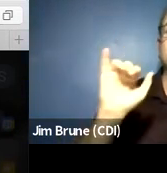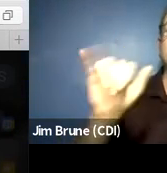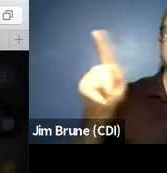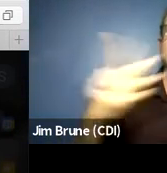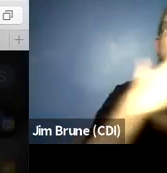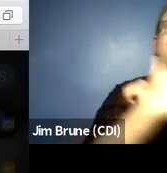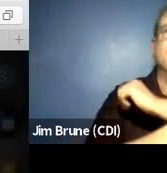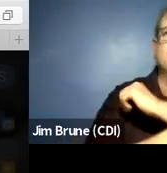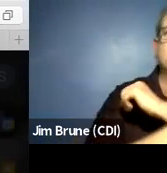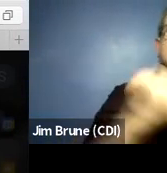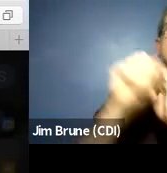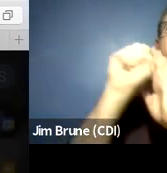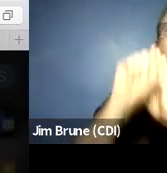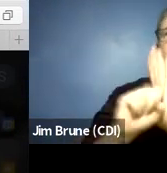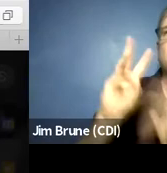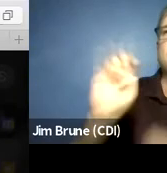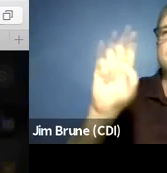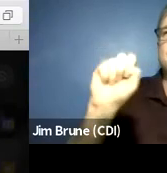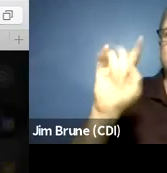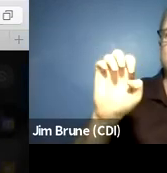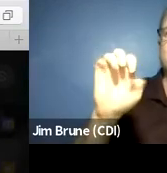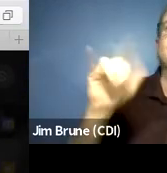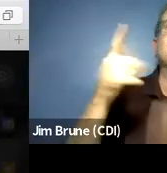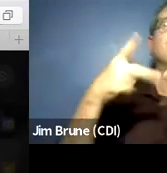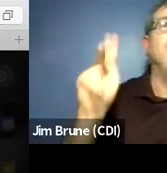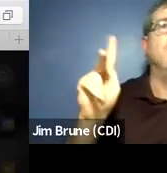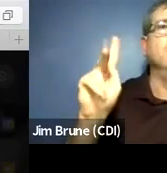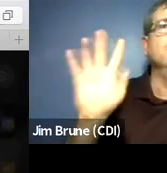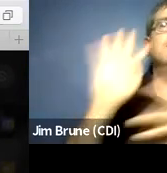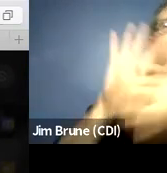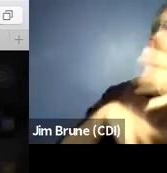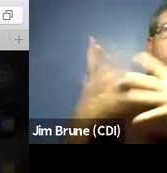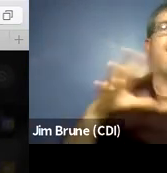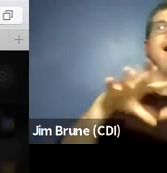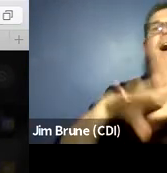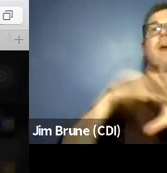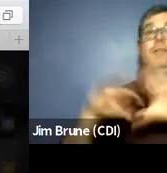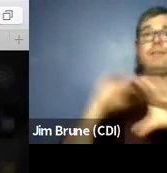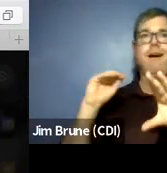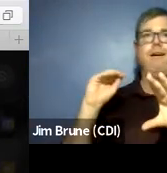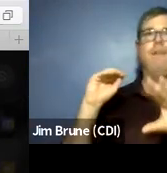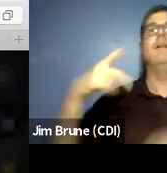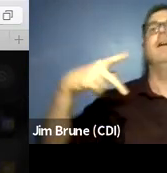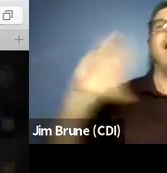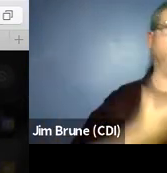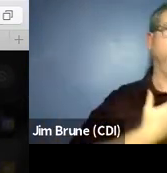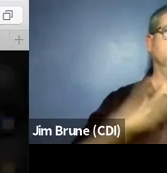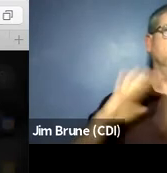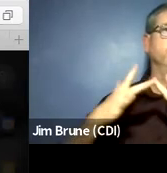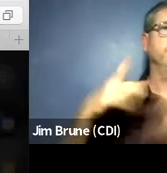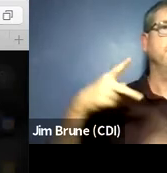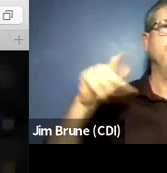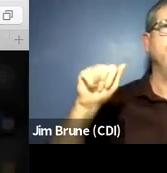allows you to schedule outside of Pamphlen Center. There's a lot of mass vaccination clinics, of which we are